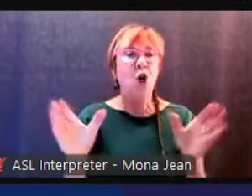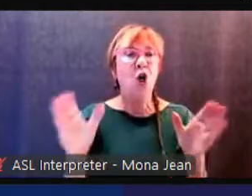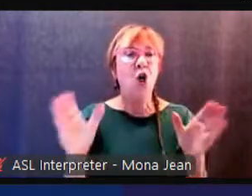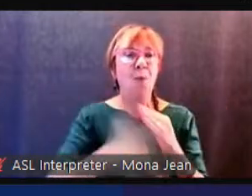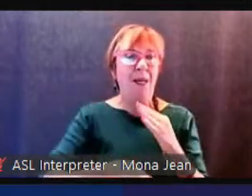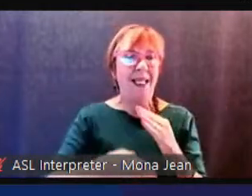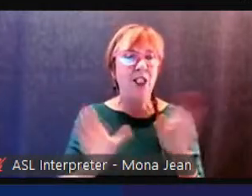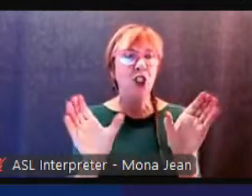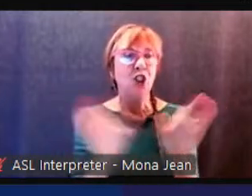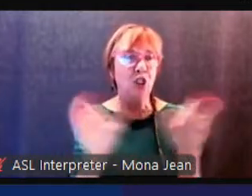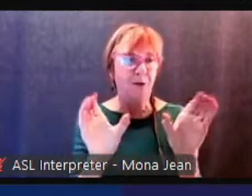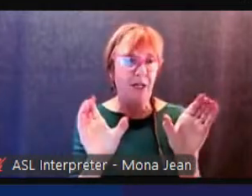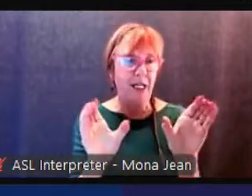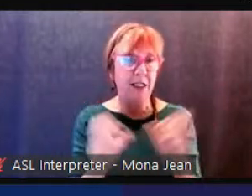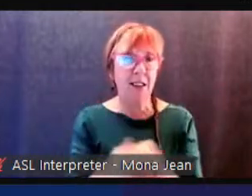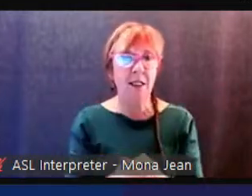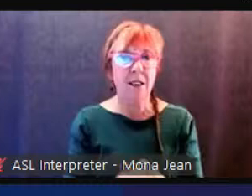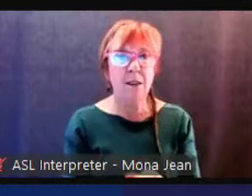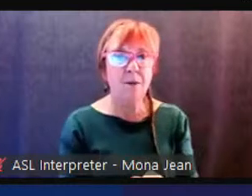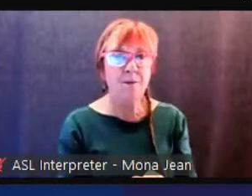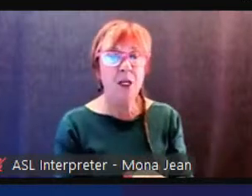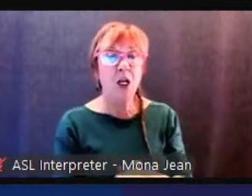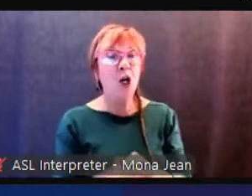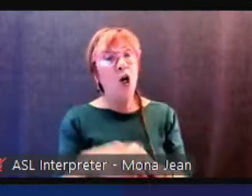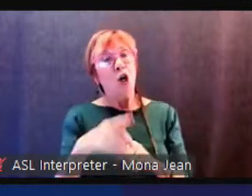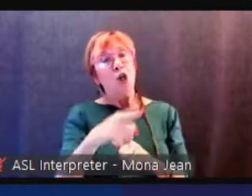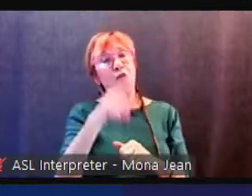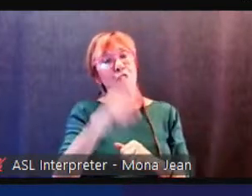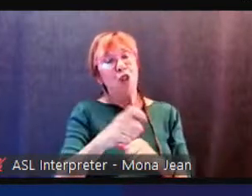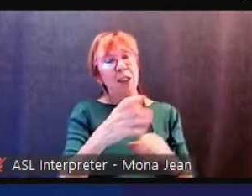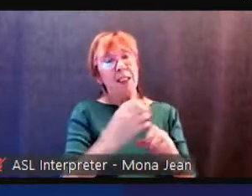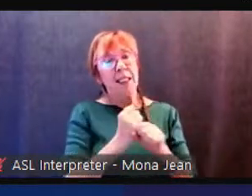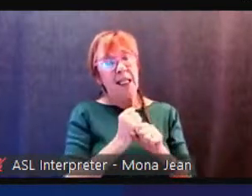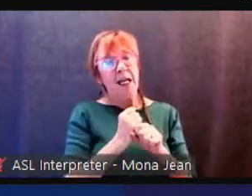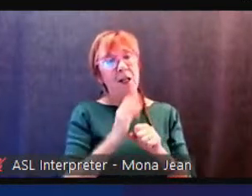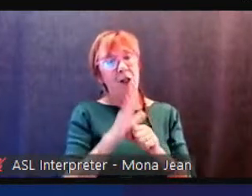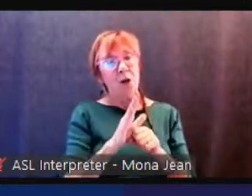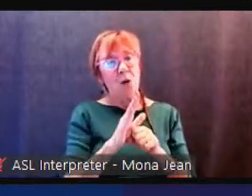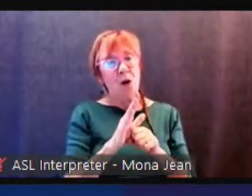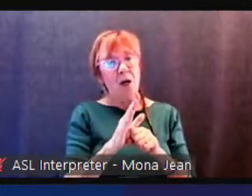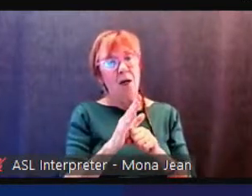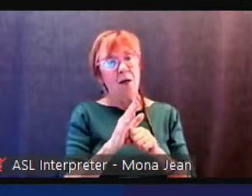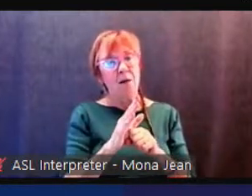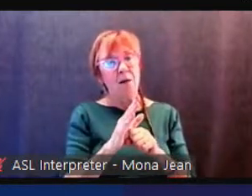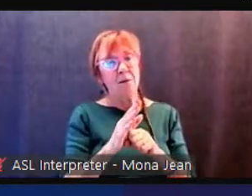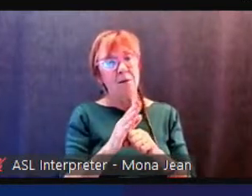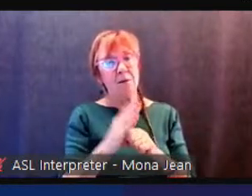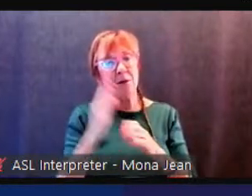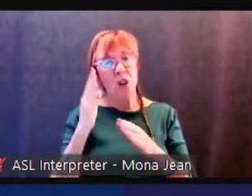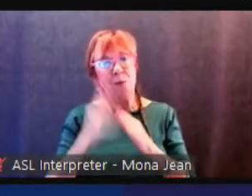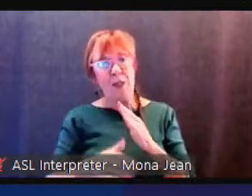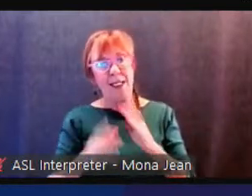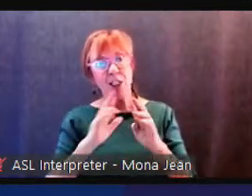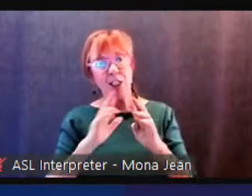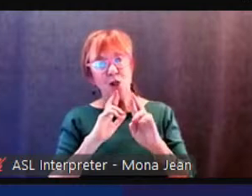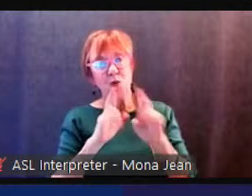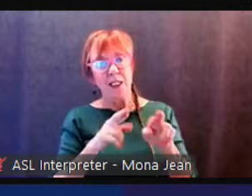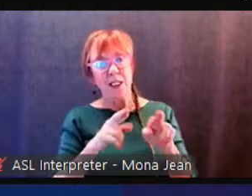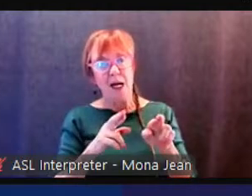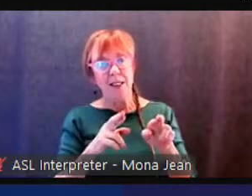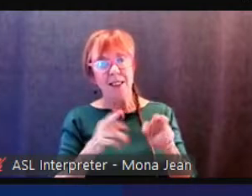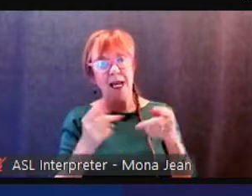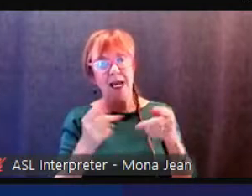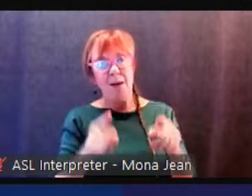that one. Thank you. You should start to see essentially a completion response coming out next